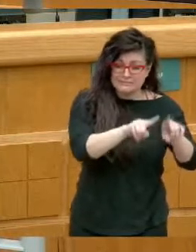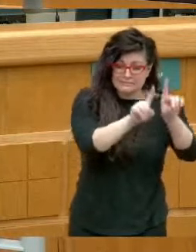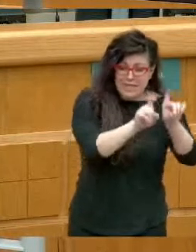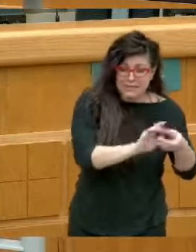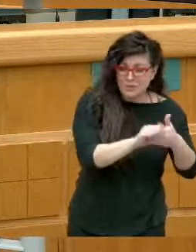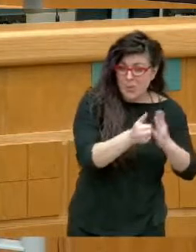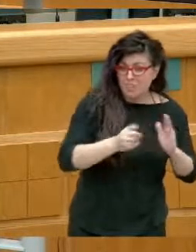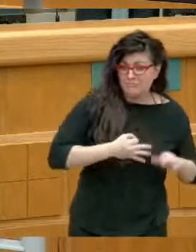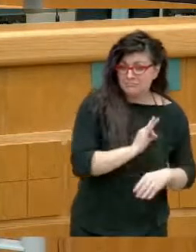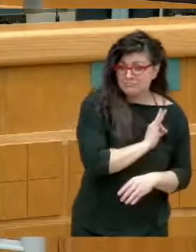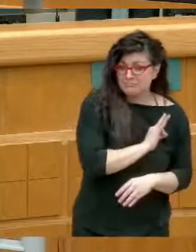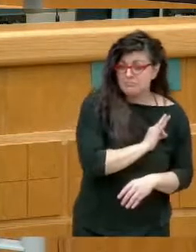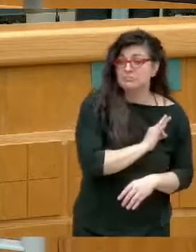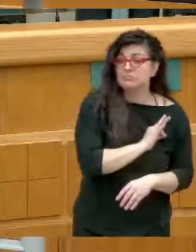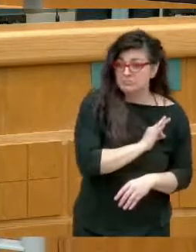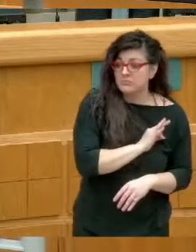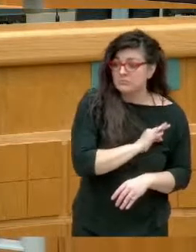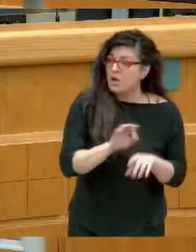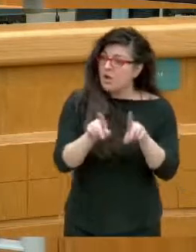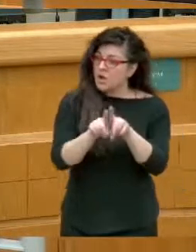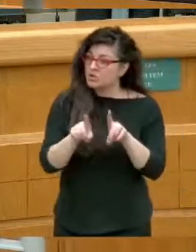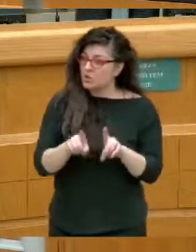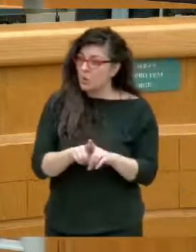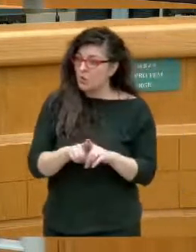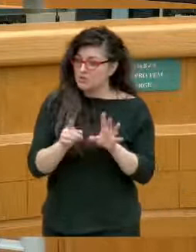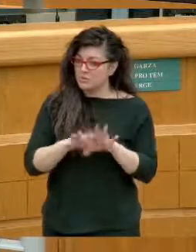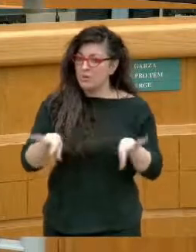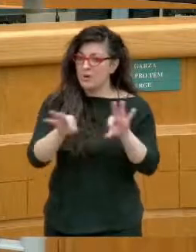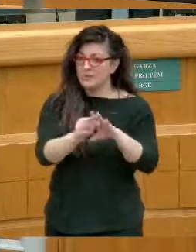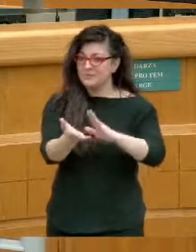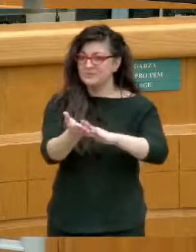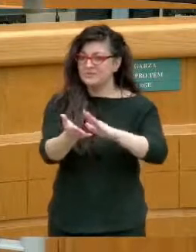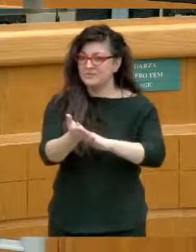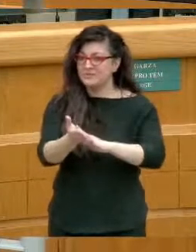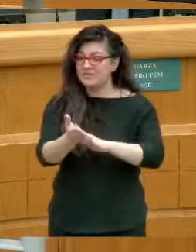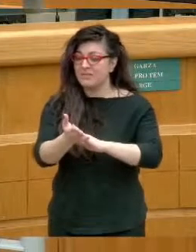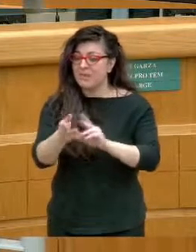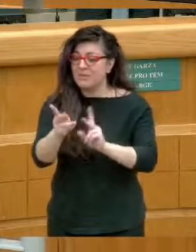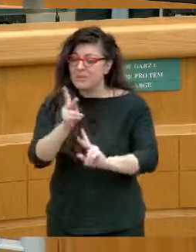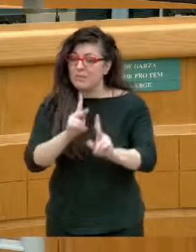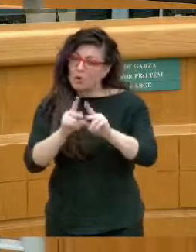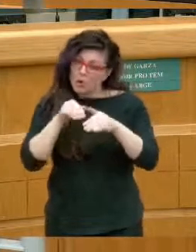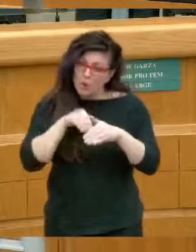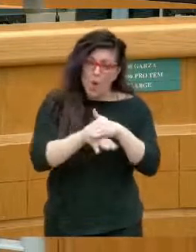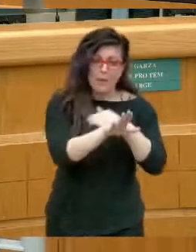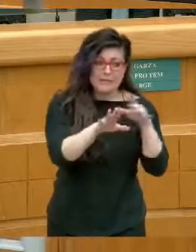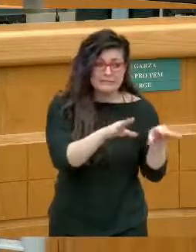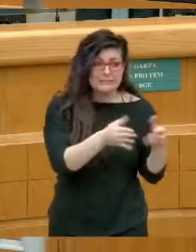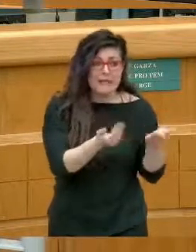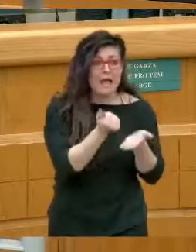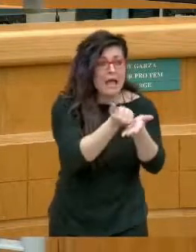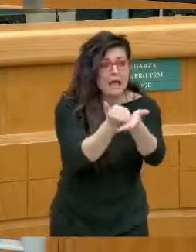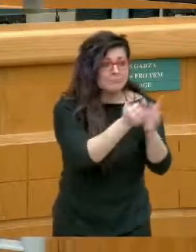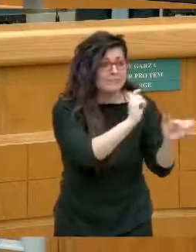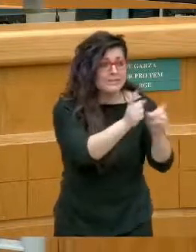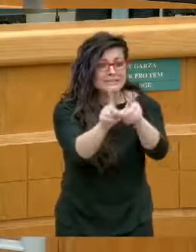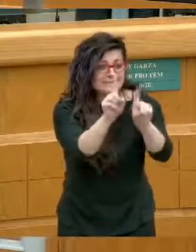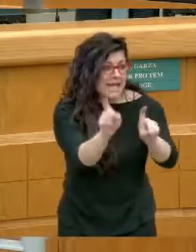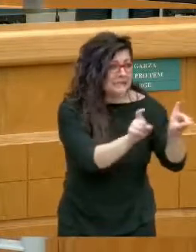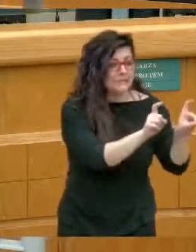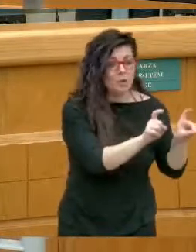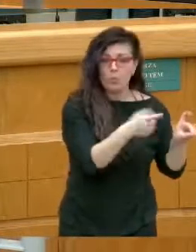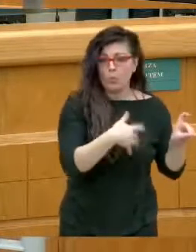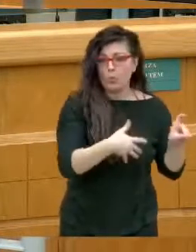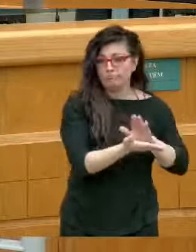and the frontline workers that are there helping to make this happen. This is a huge increase in the amount of testing that's happening in our Coastal Bend